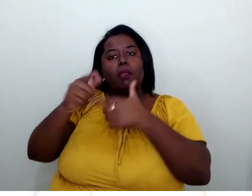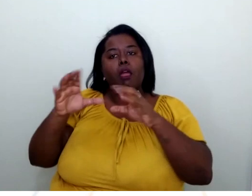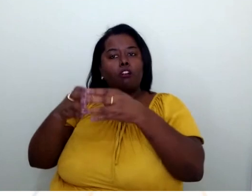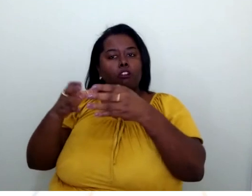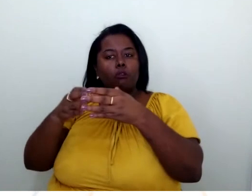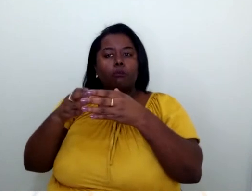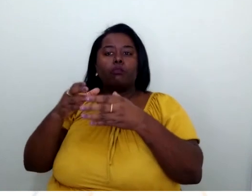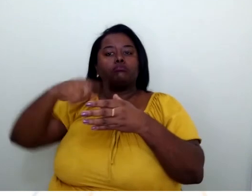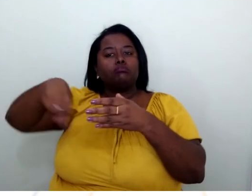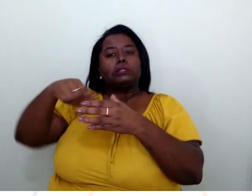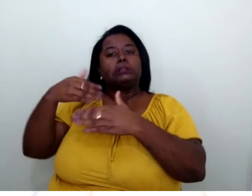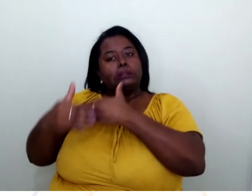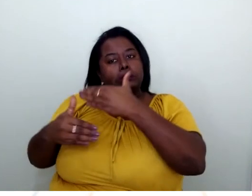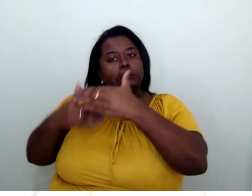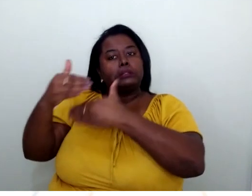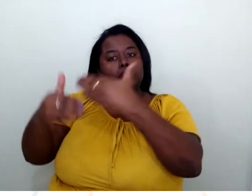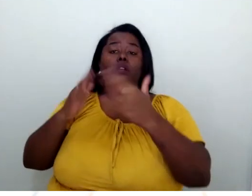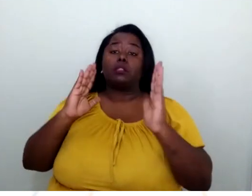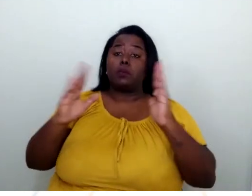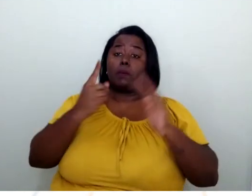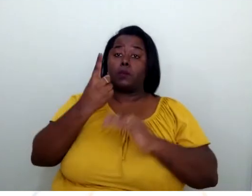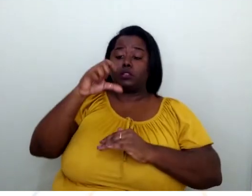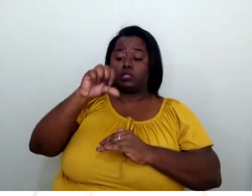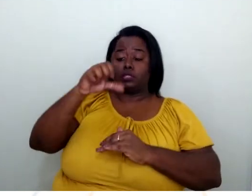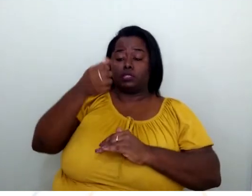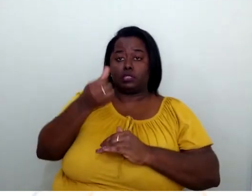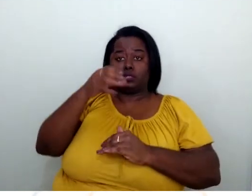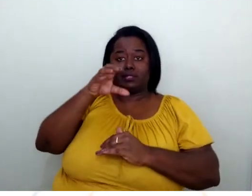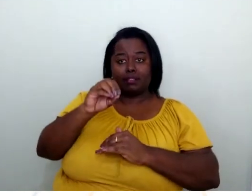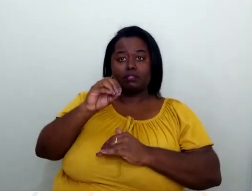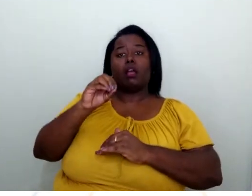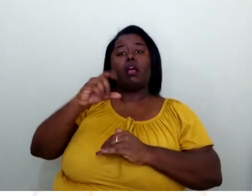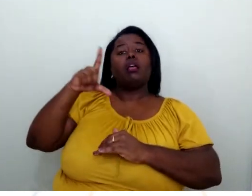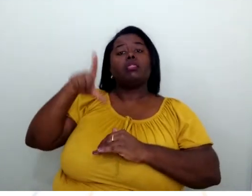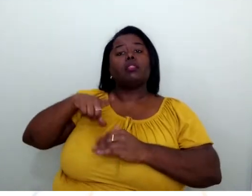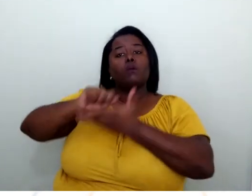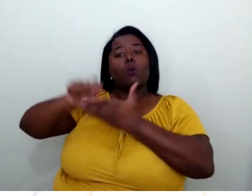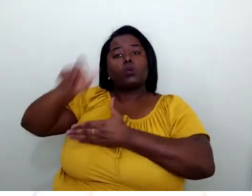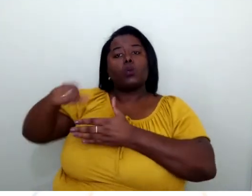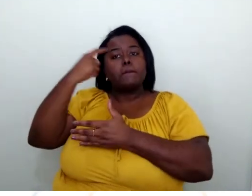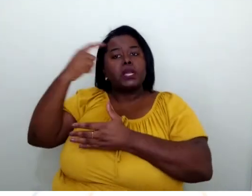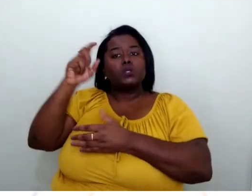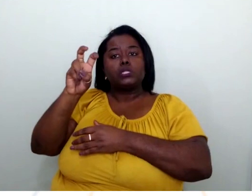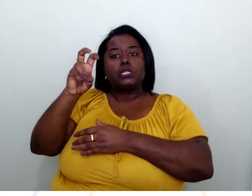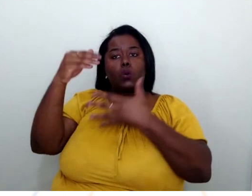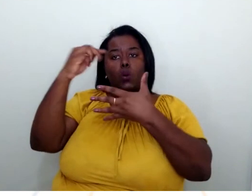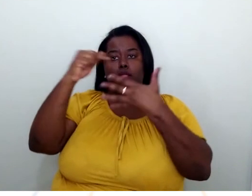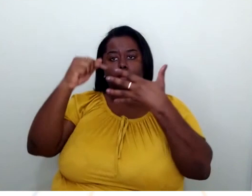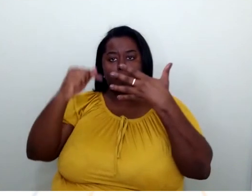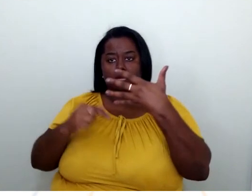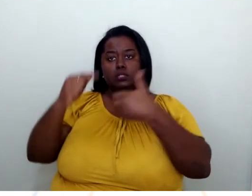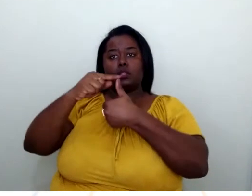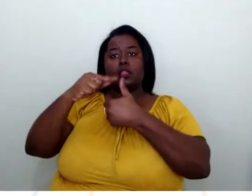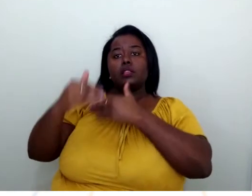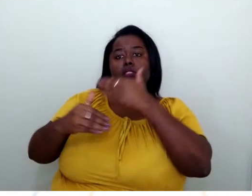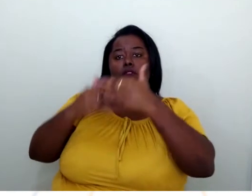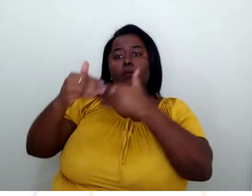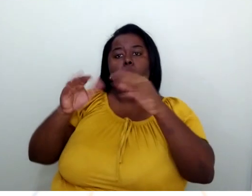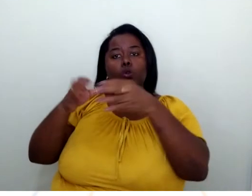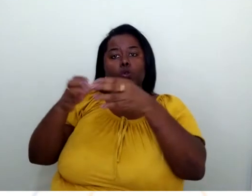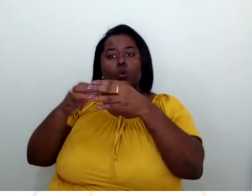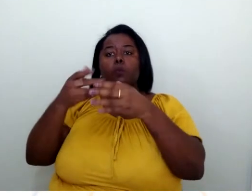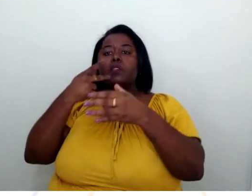sense of irrelevance right at the beginning of the course. Okay, and just a couple of things to emphasize about design